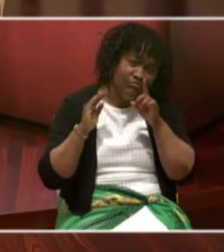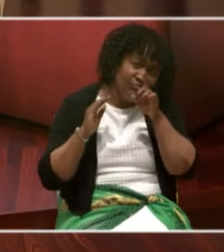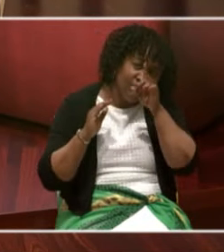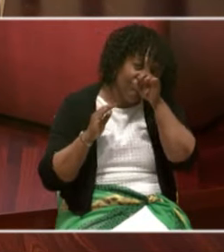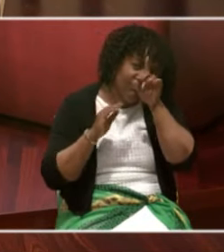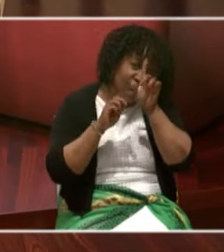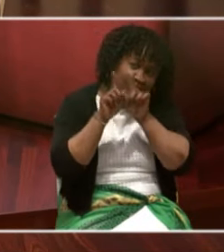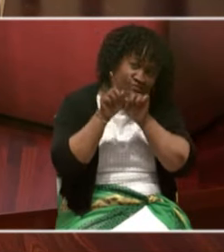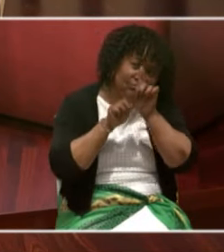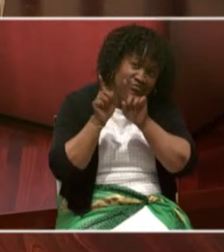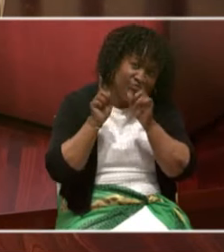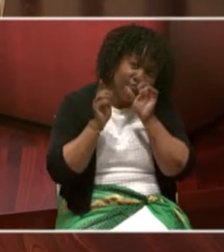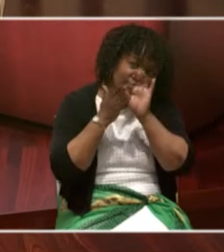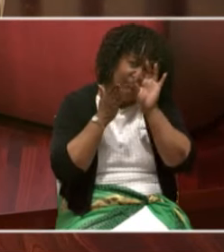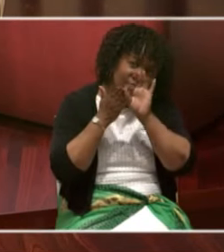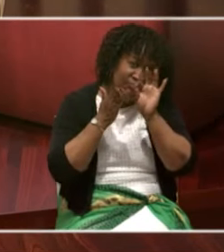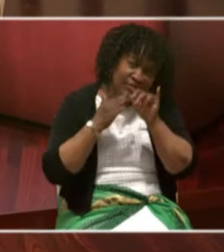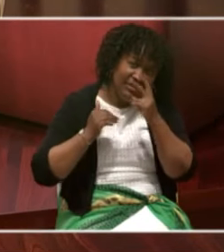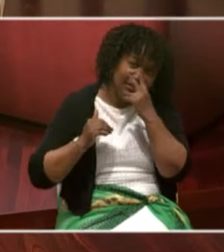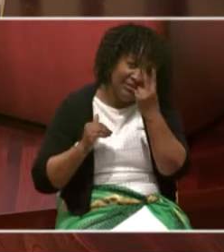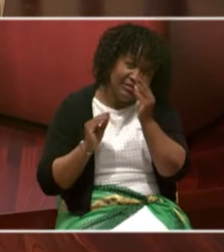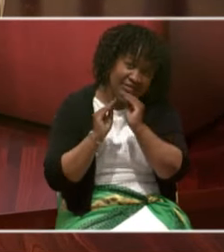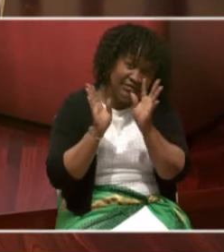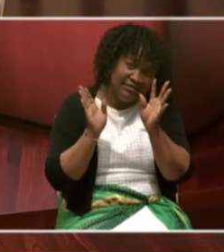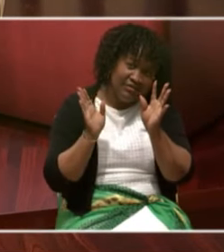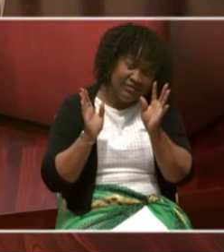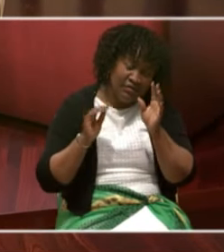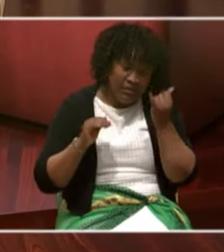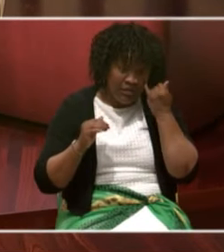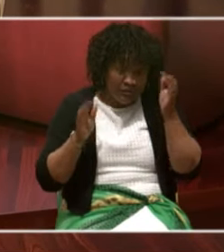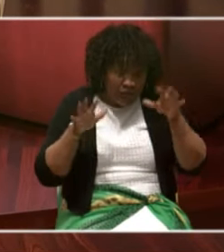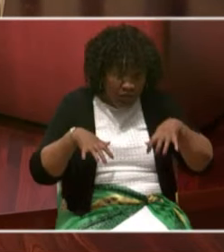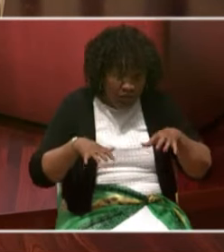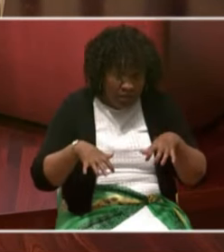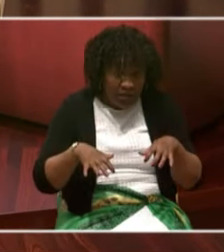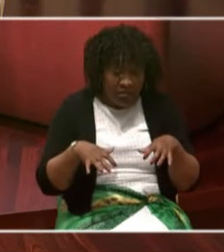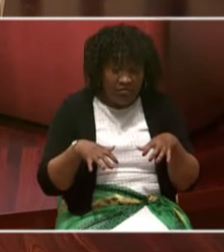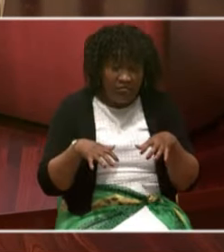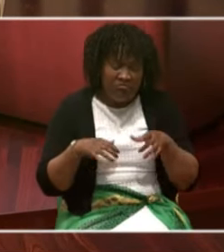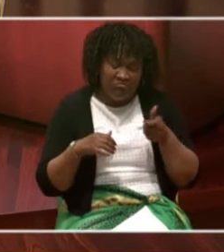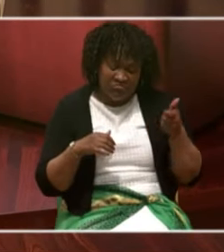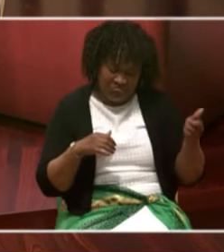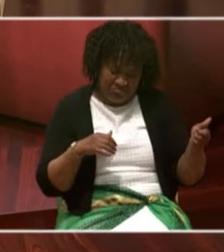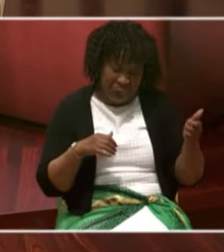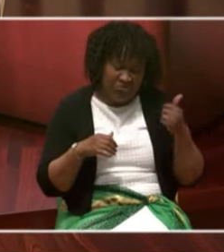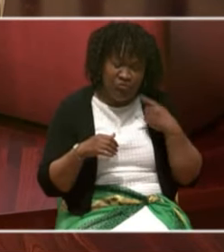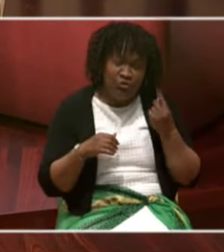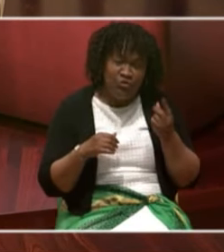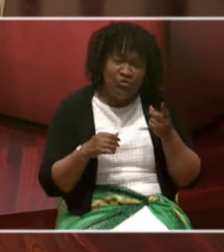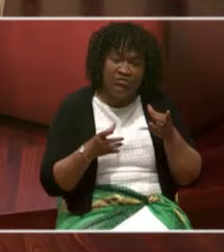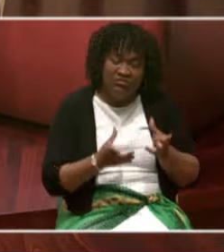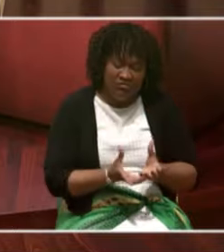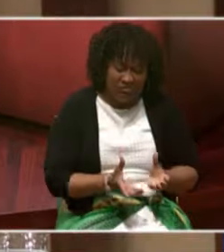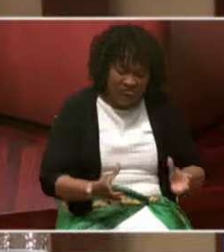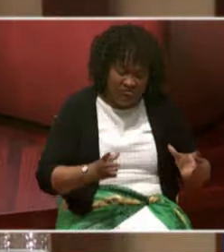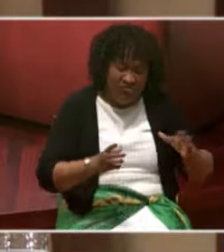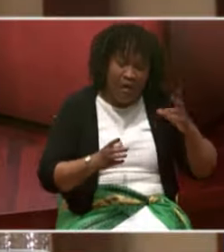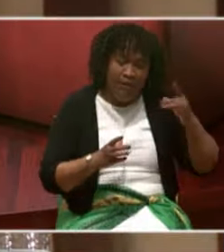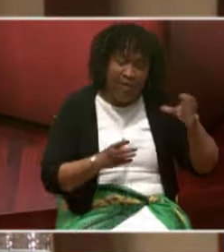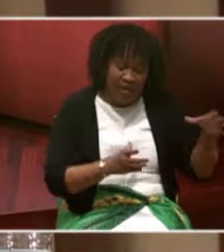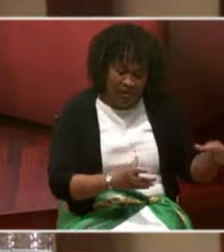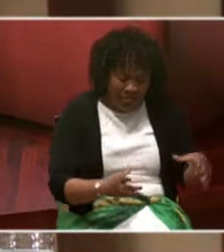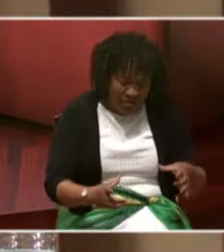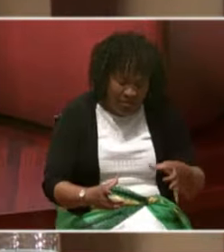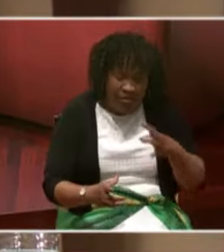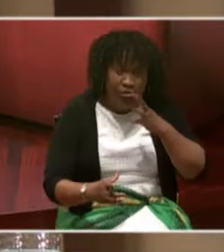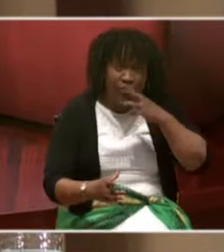poetic end. And I think you were right to call it a revolution. It was